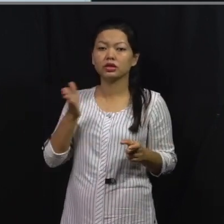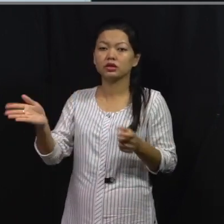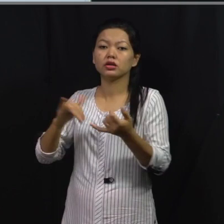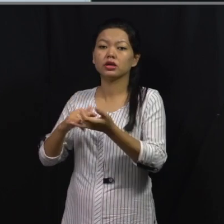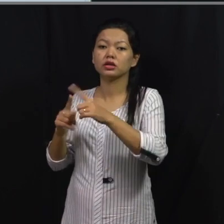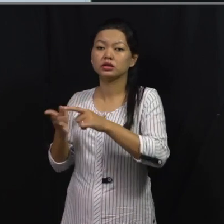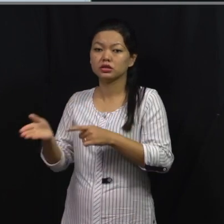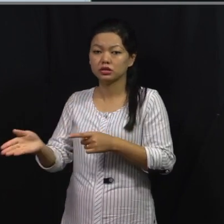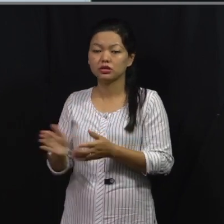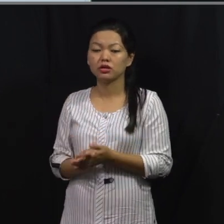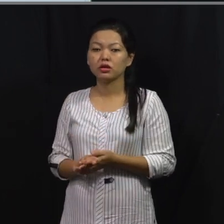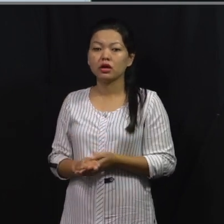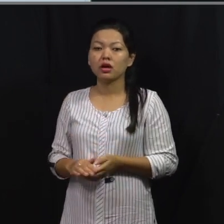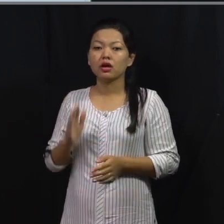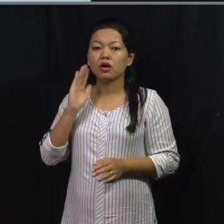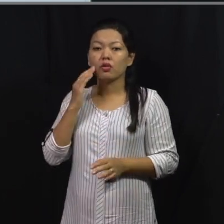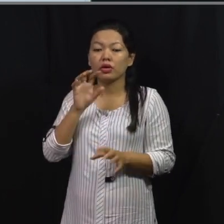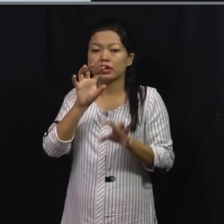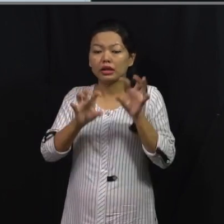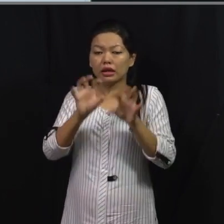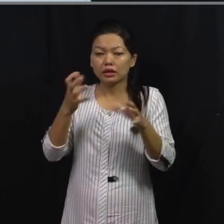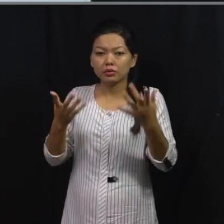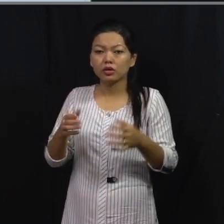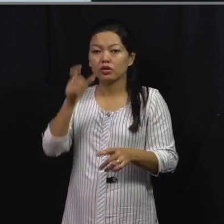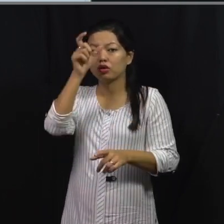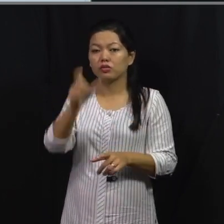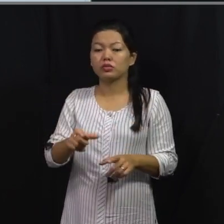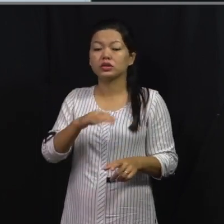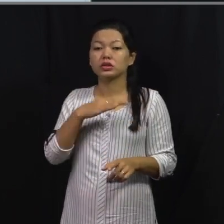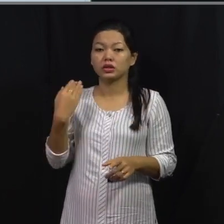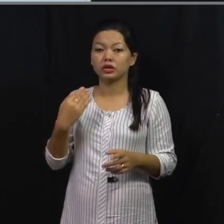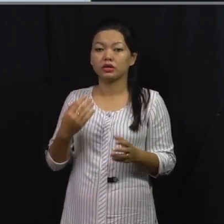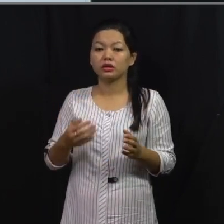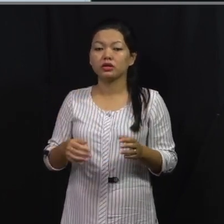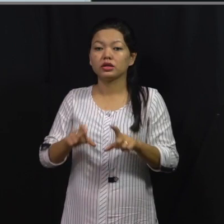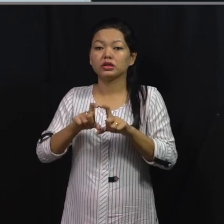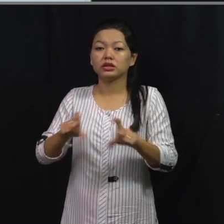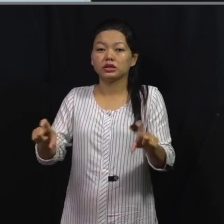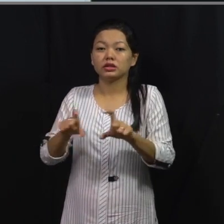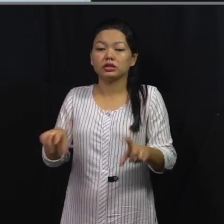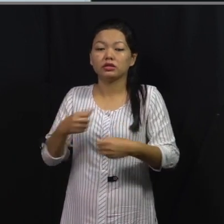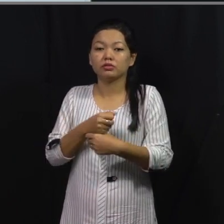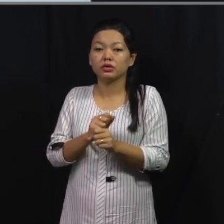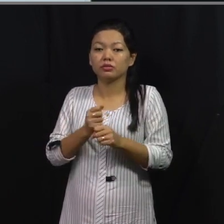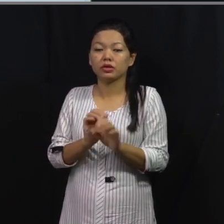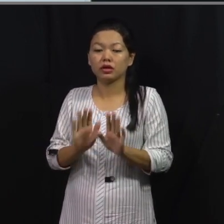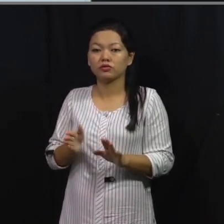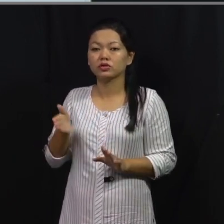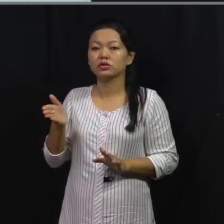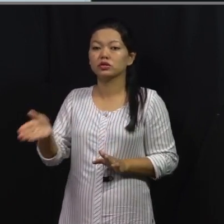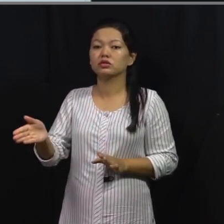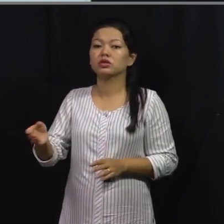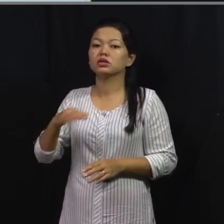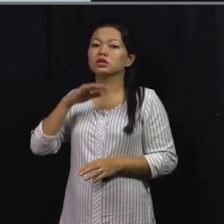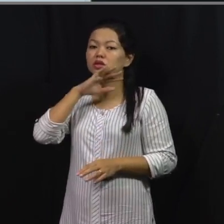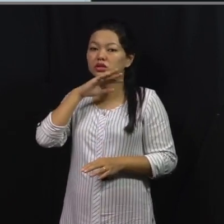why they are considered to be dirty, impure, and defiled, okay, in the society. Now, Mahatma Gandhi,